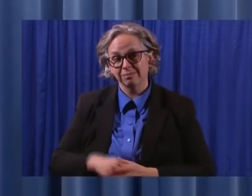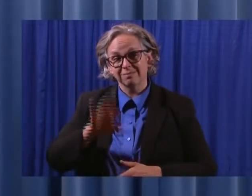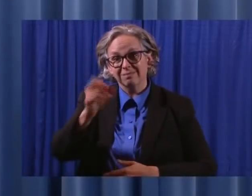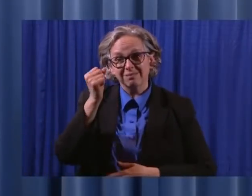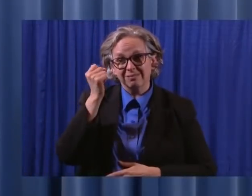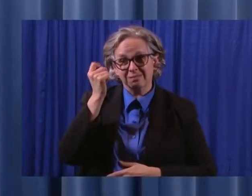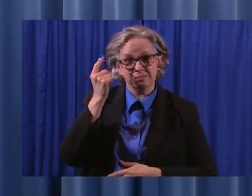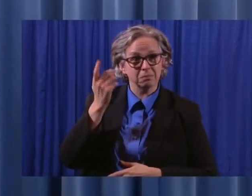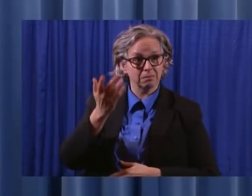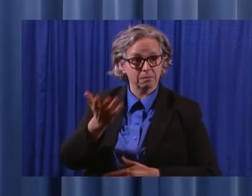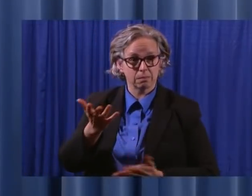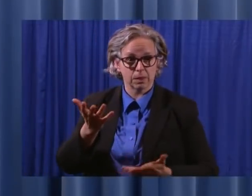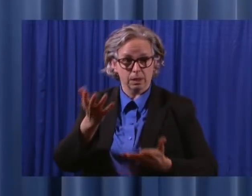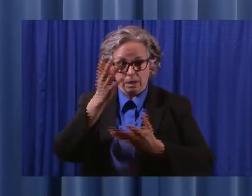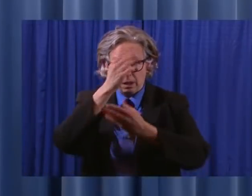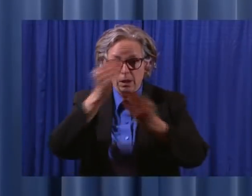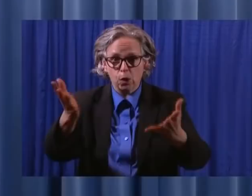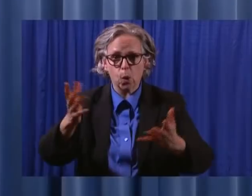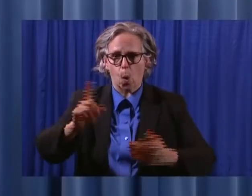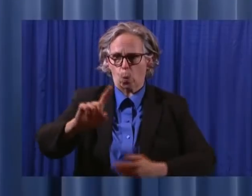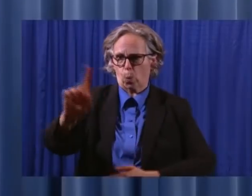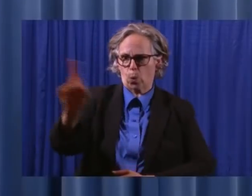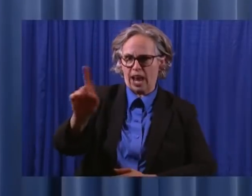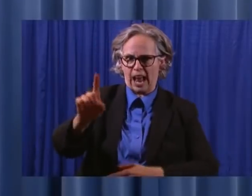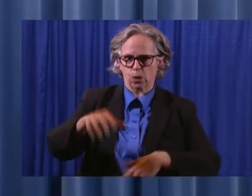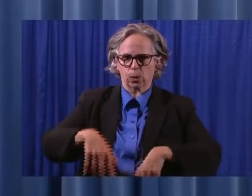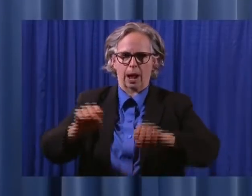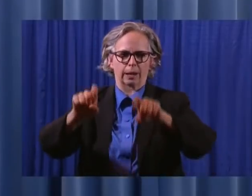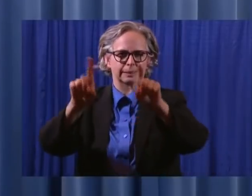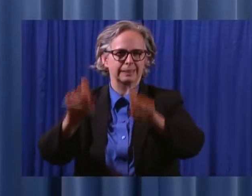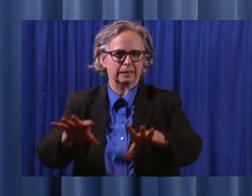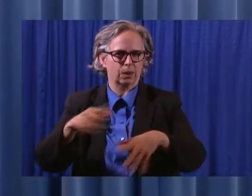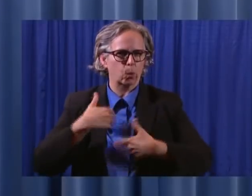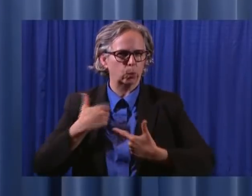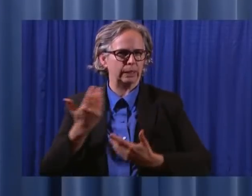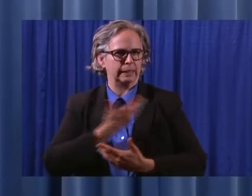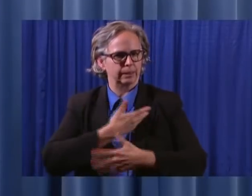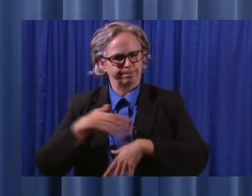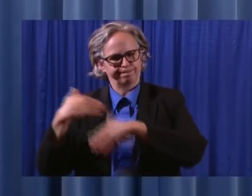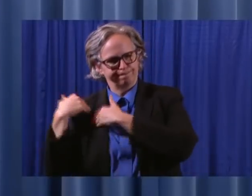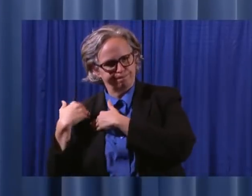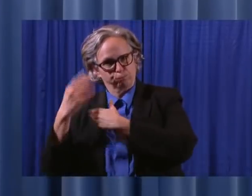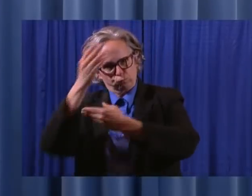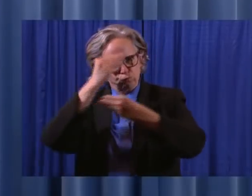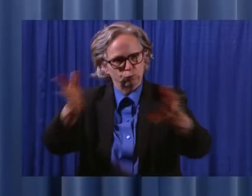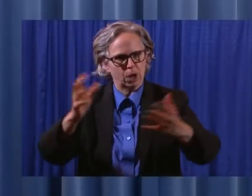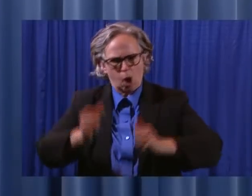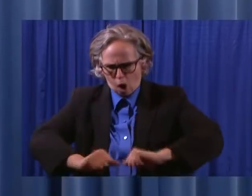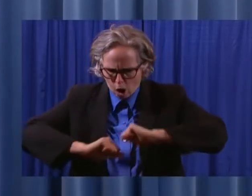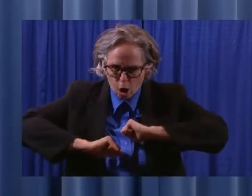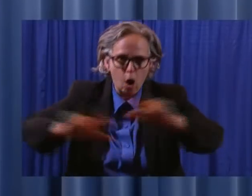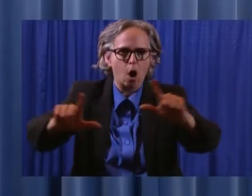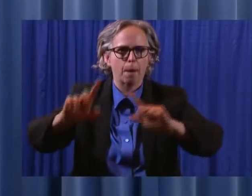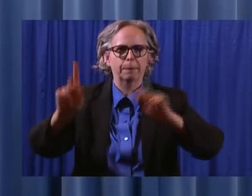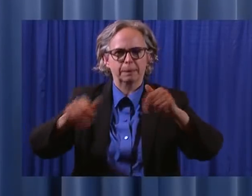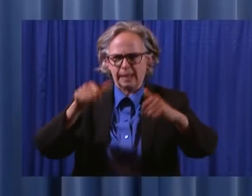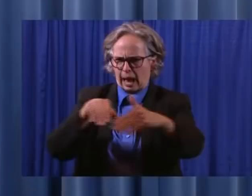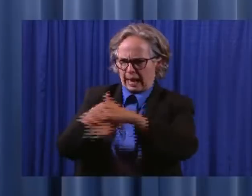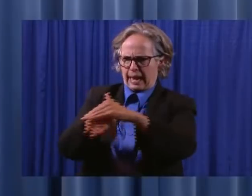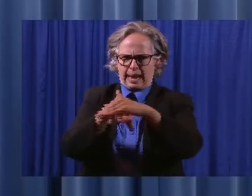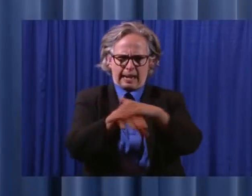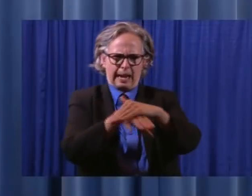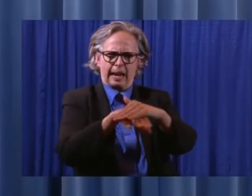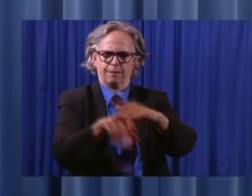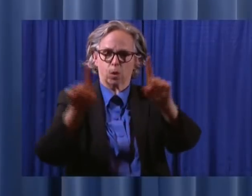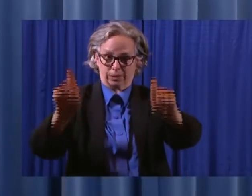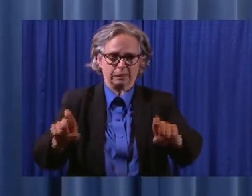is available for everyone and as in convenient places as we can. But we